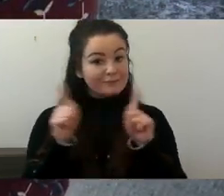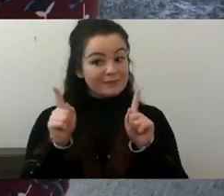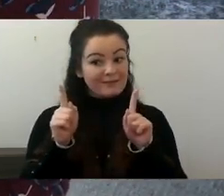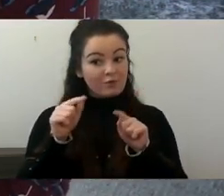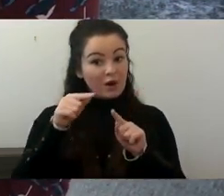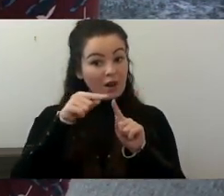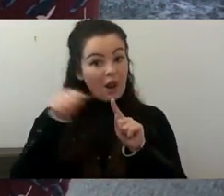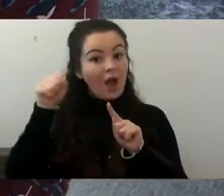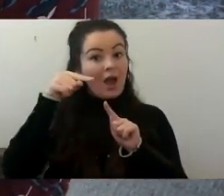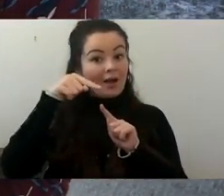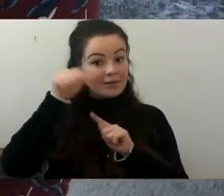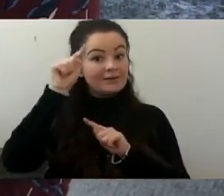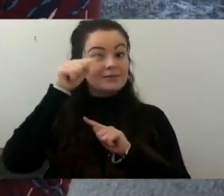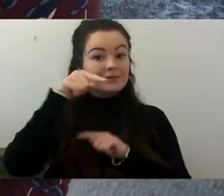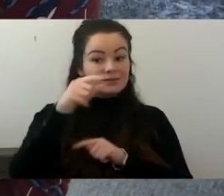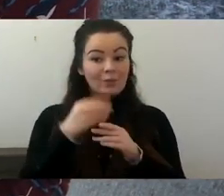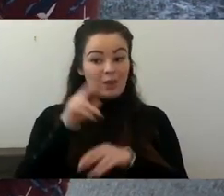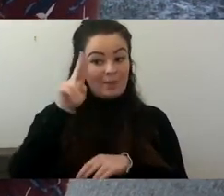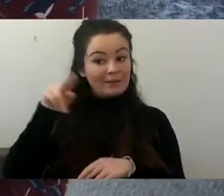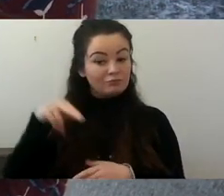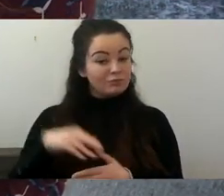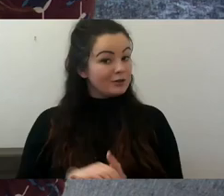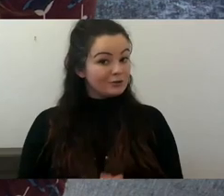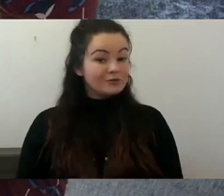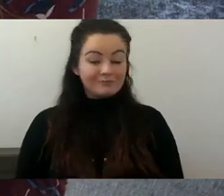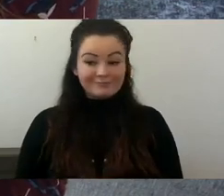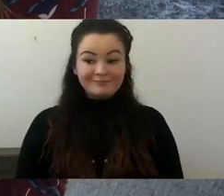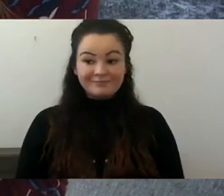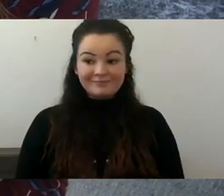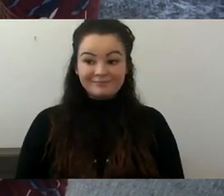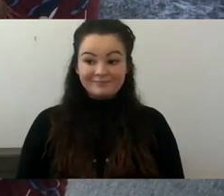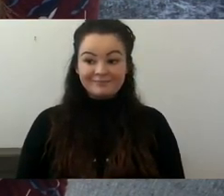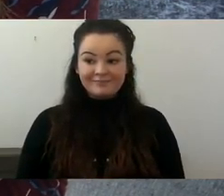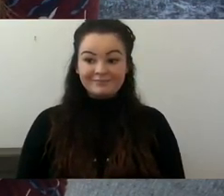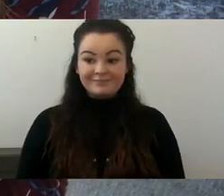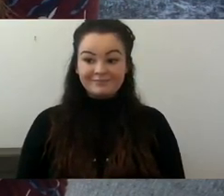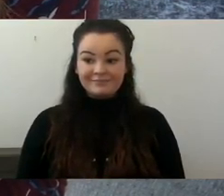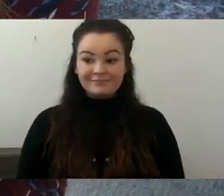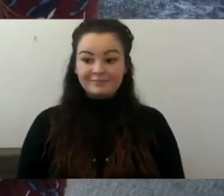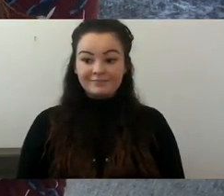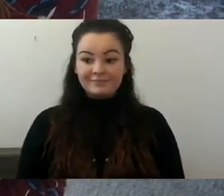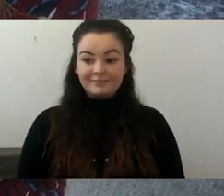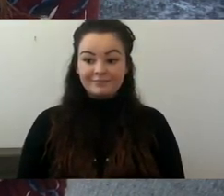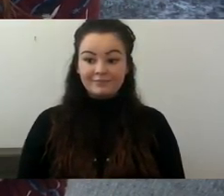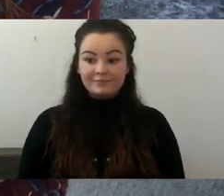you can make some different lines and marks with your paintbrush as well.